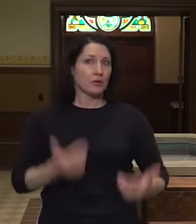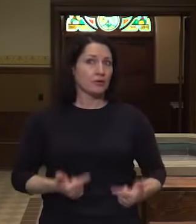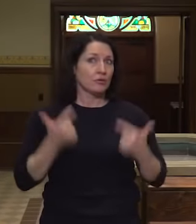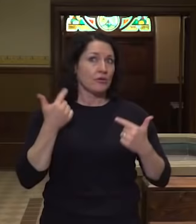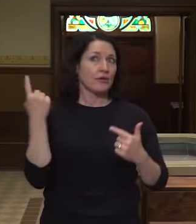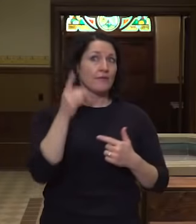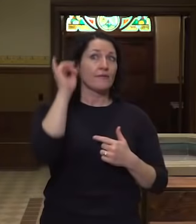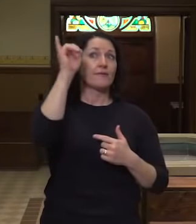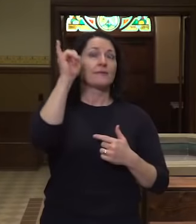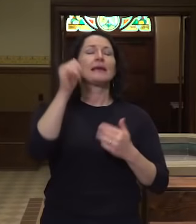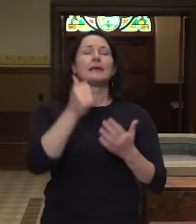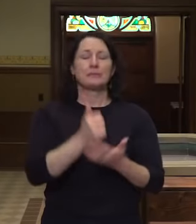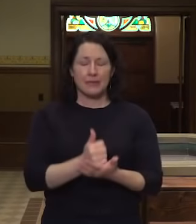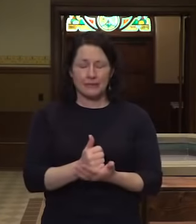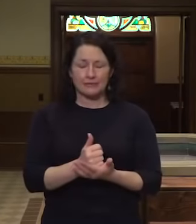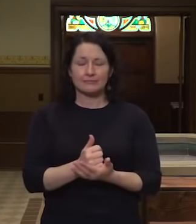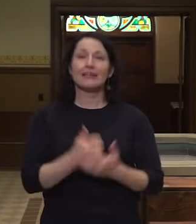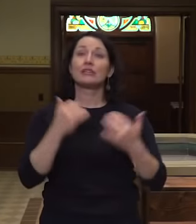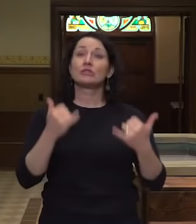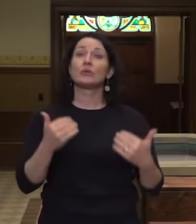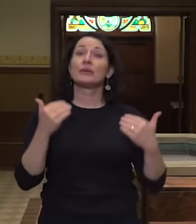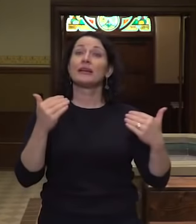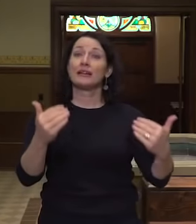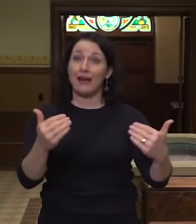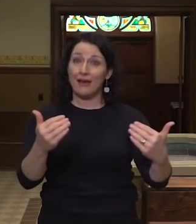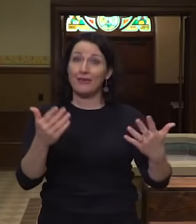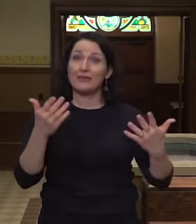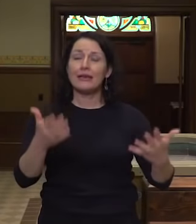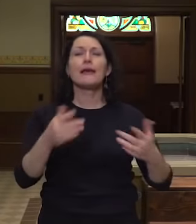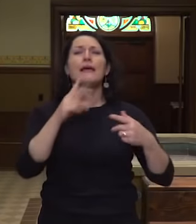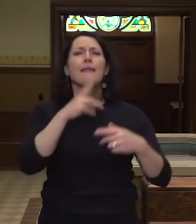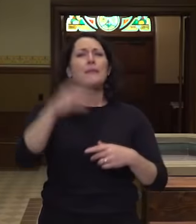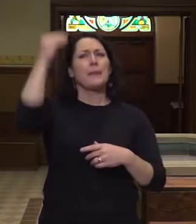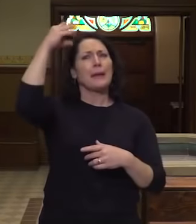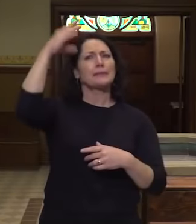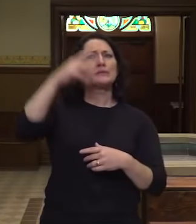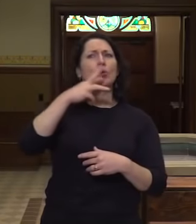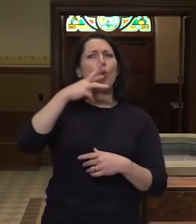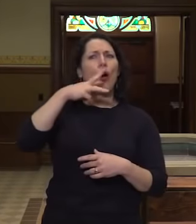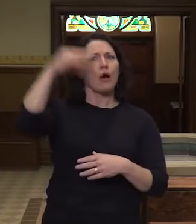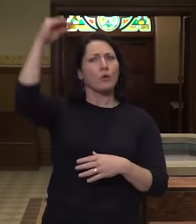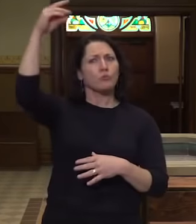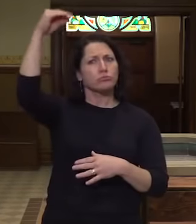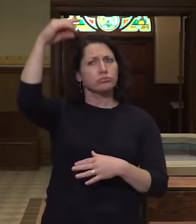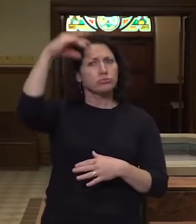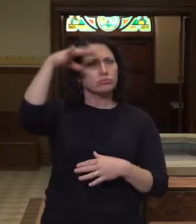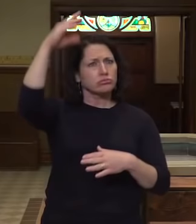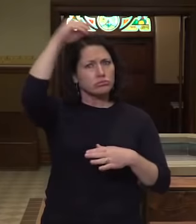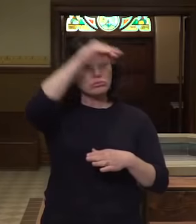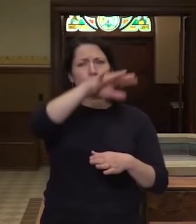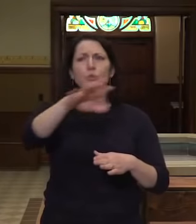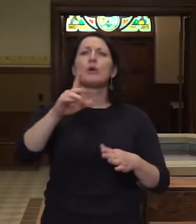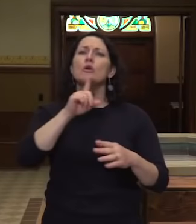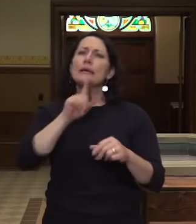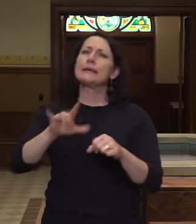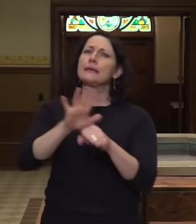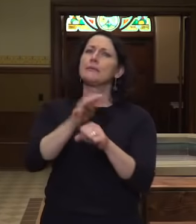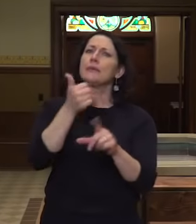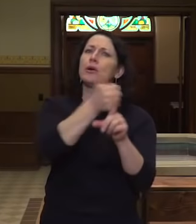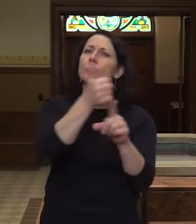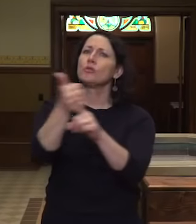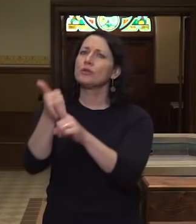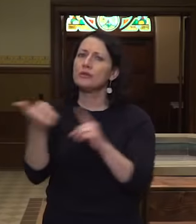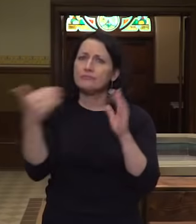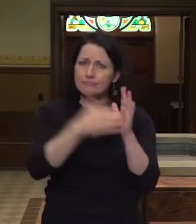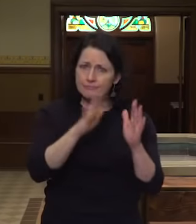life. Amen. And now as these baptismal waters come upon us, may we recommit ourselves